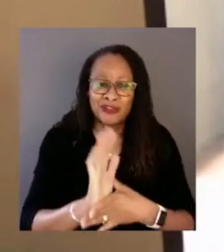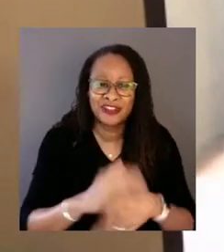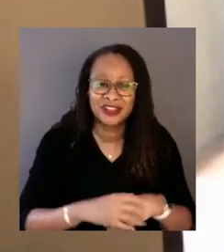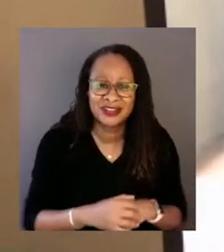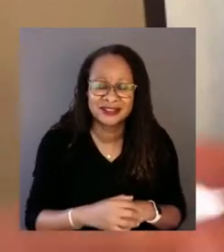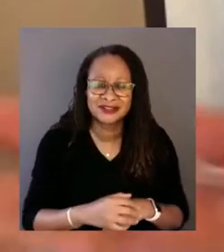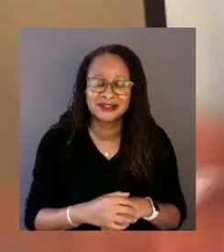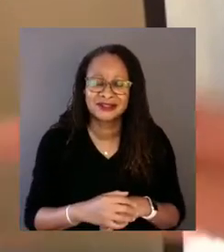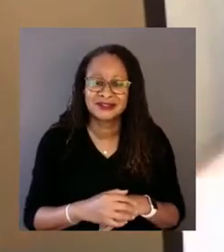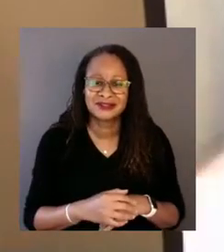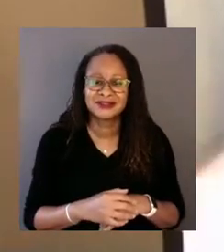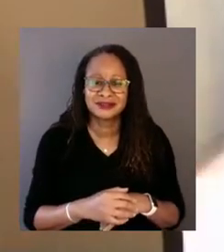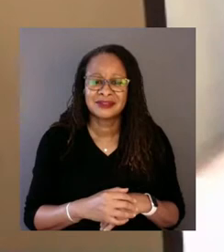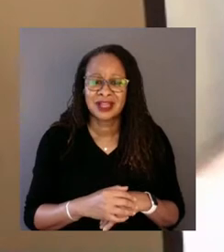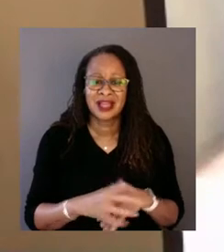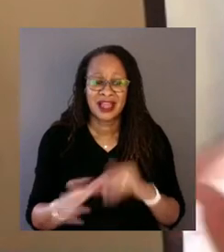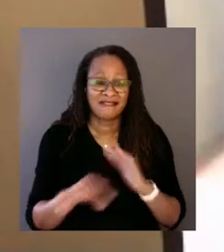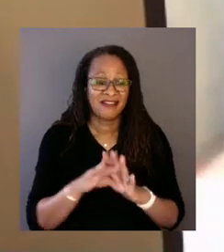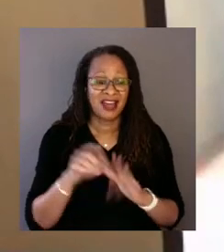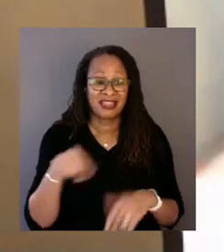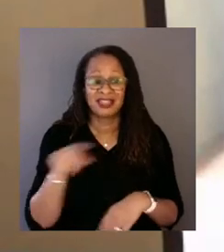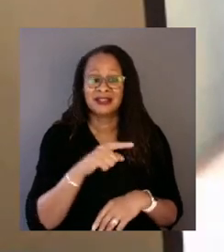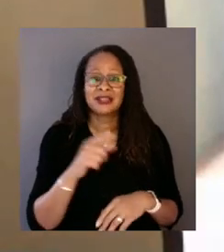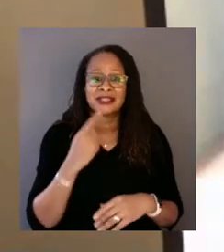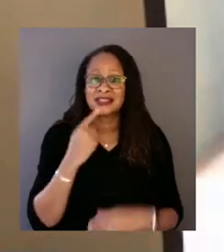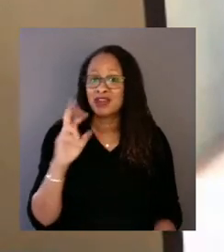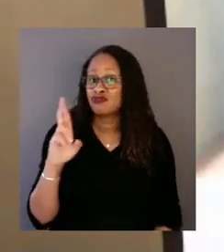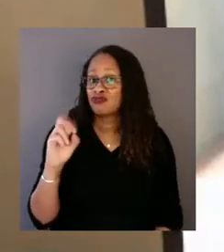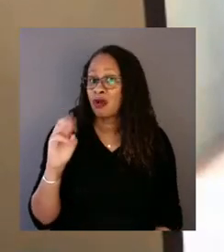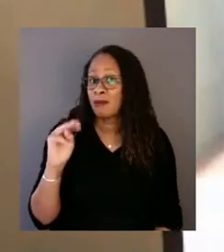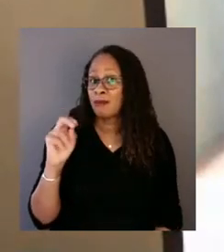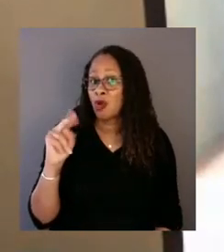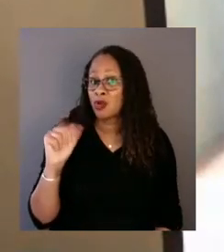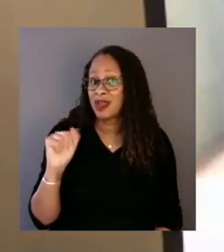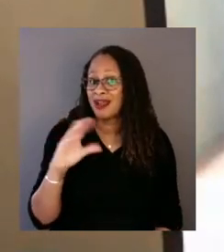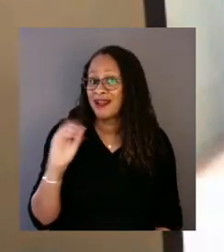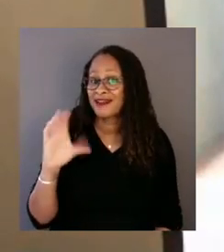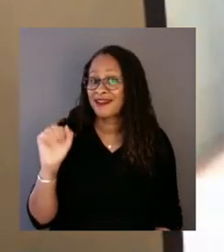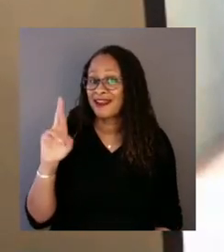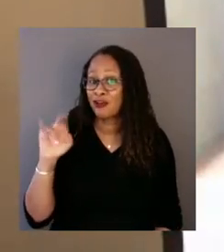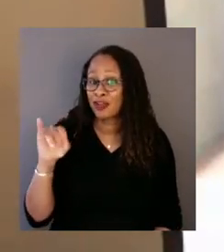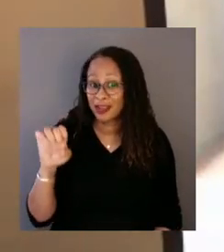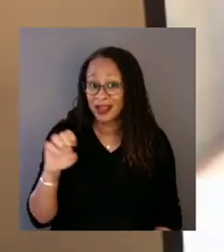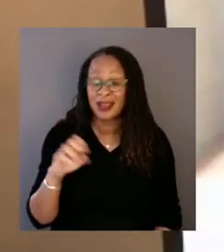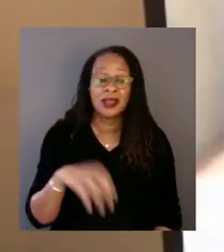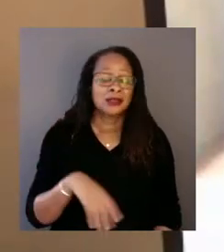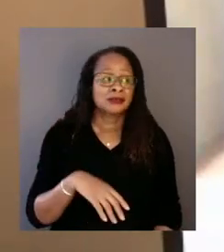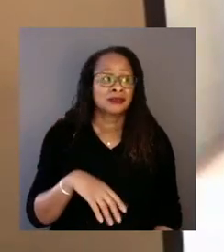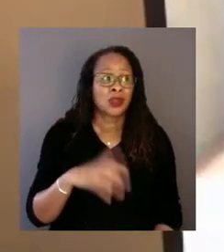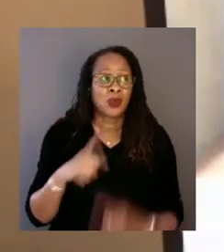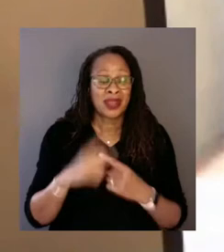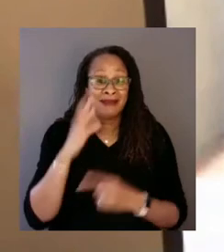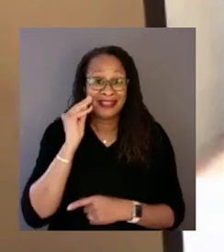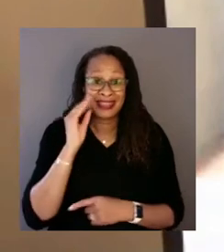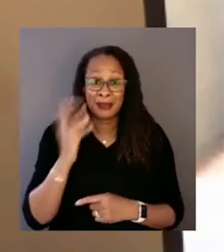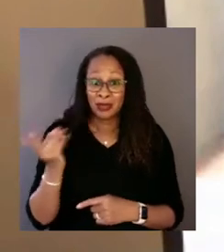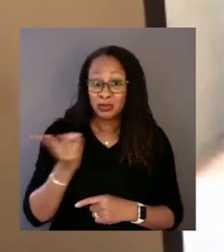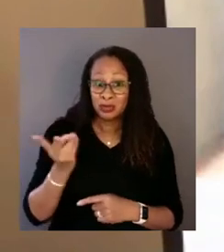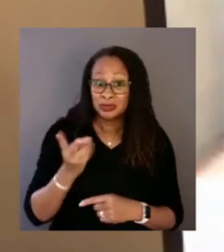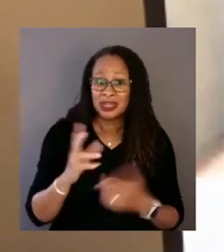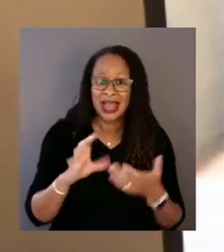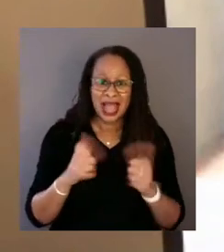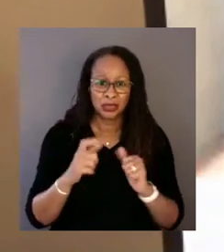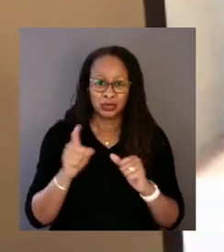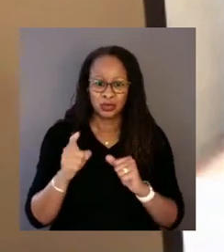you guys, and I say this to Ramona and Carrie, because you guys are in the Doc Branch. When I'm thinking about you, I'm thinking, I try to look like, what is it that, how do they look at